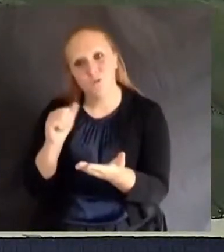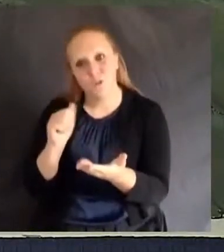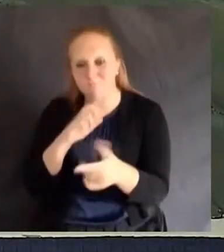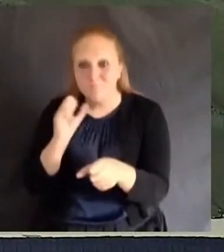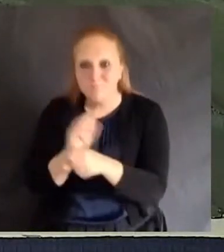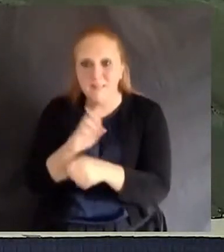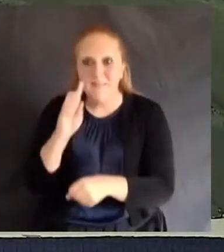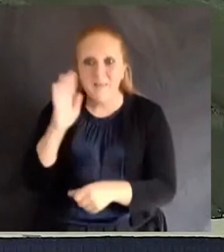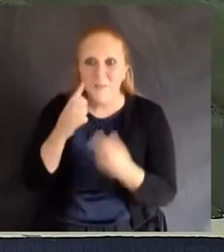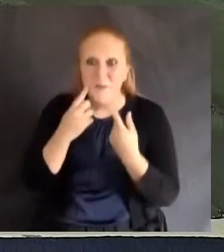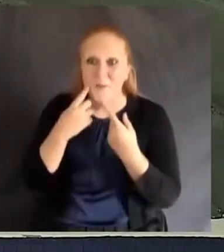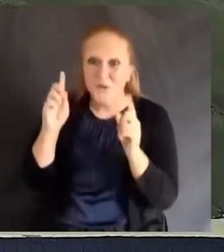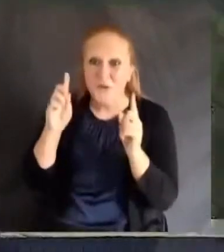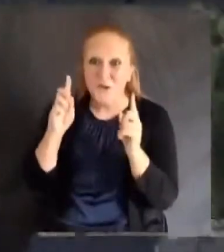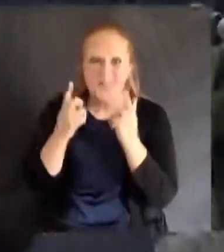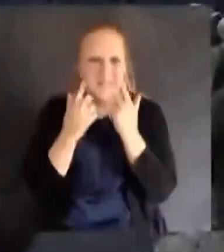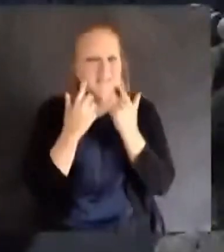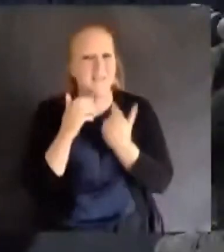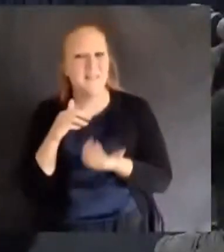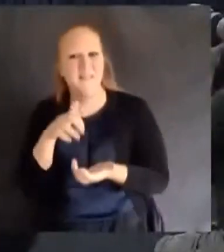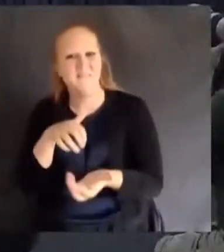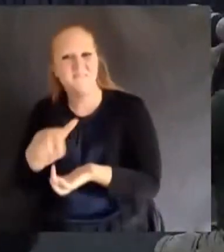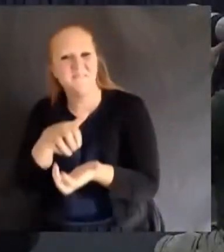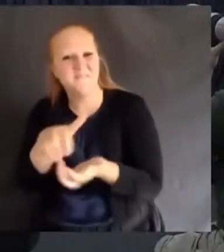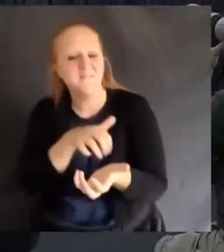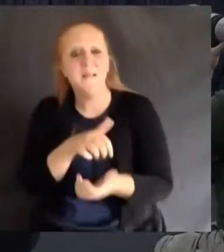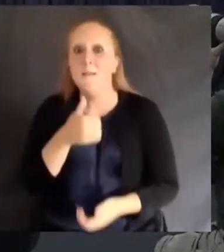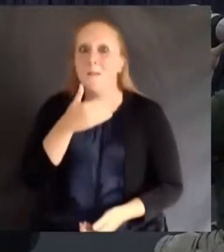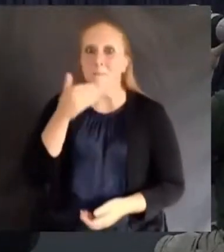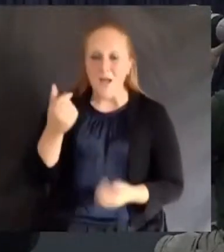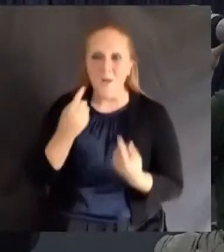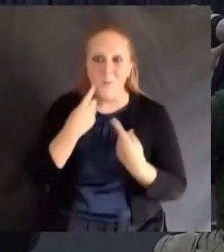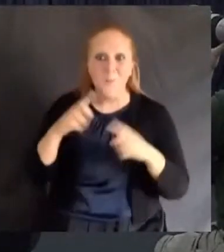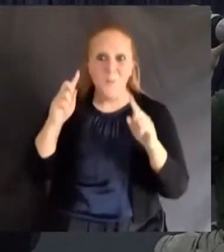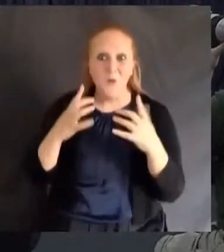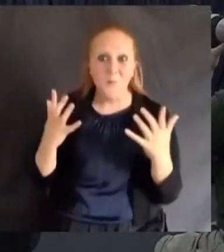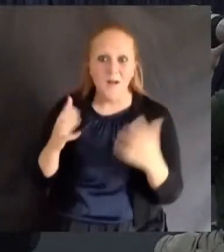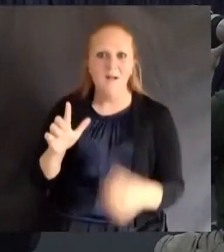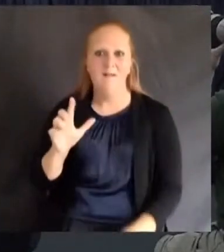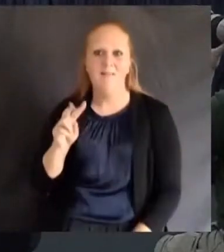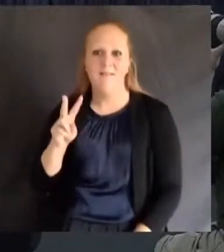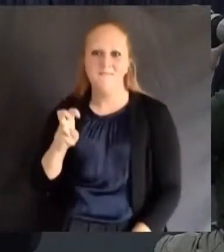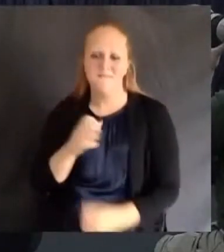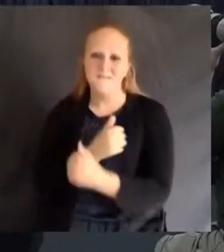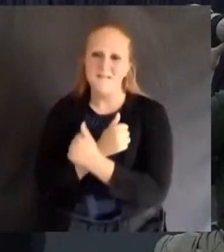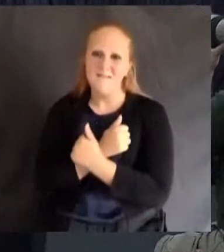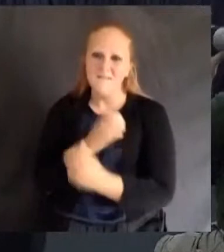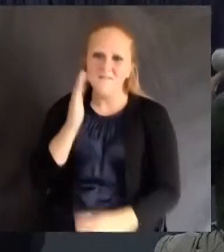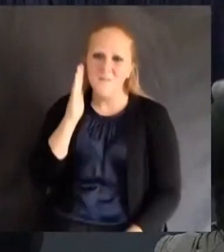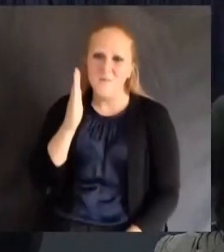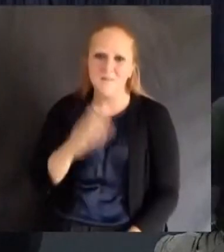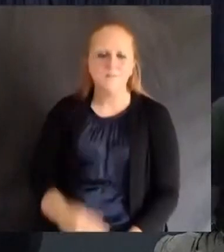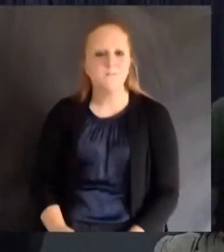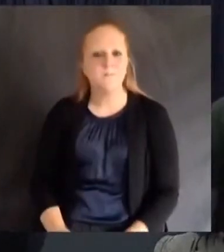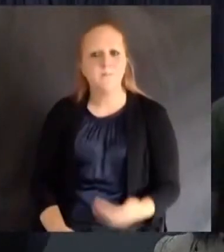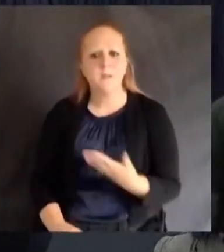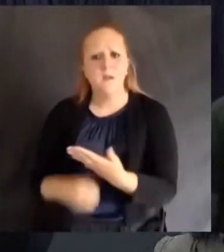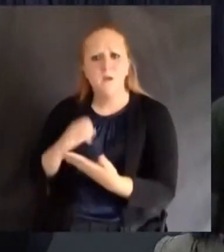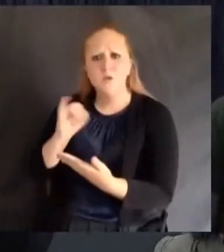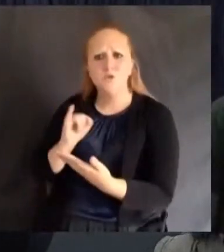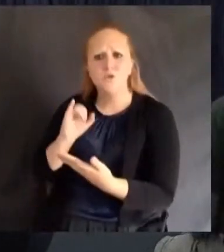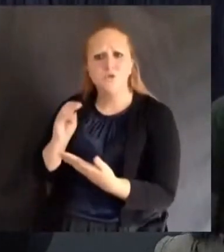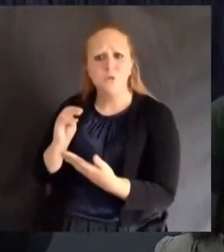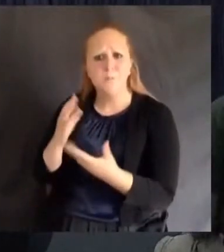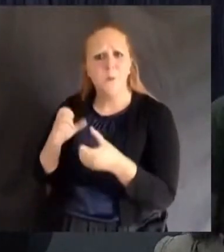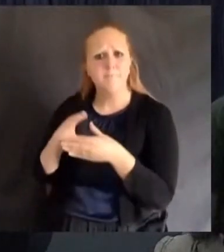is going to work? Love works, not the threat. Jim, you want to just give some color